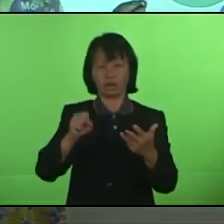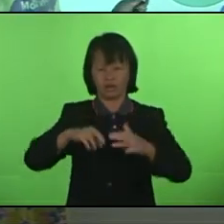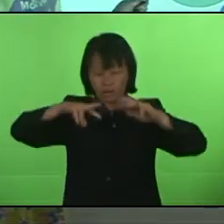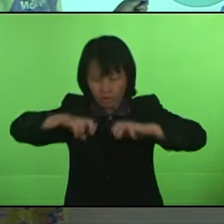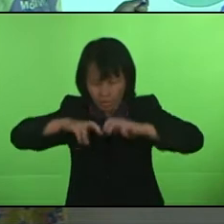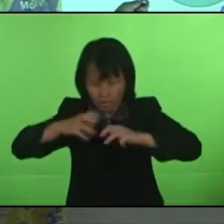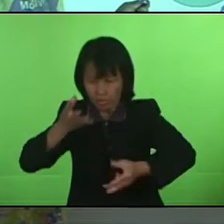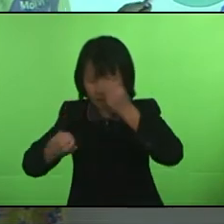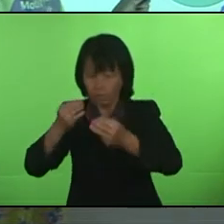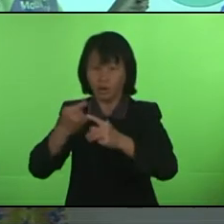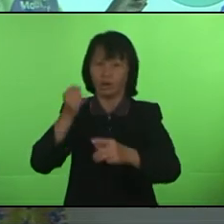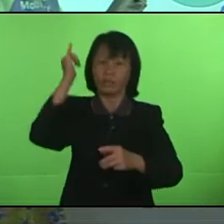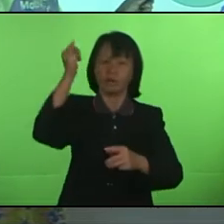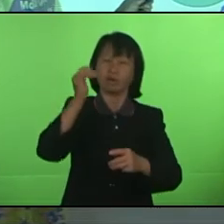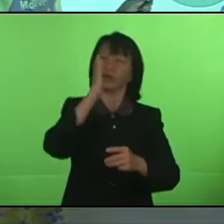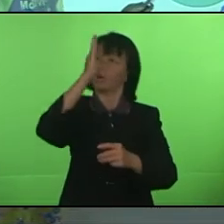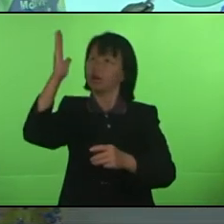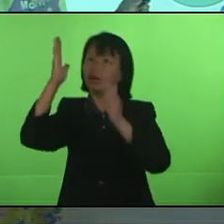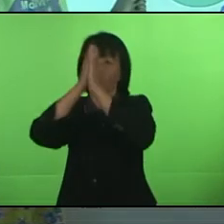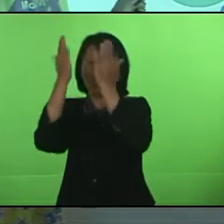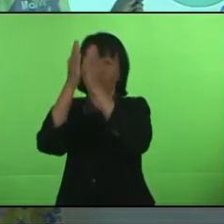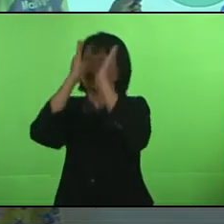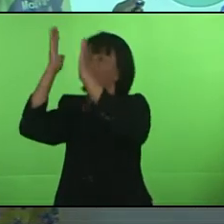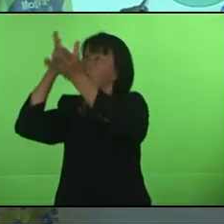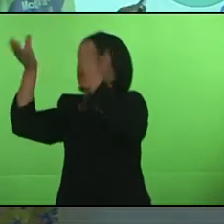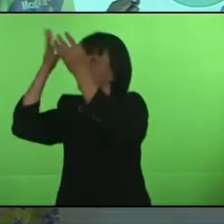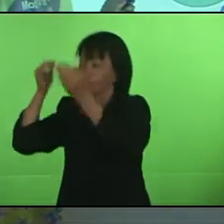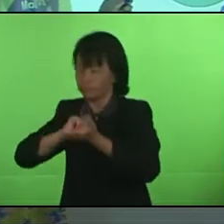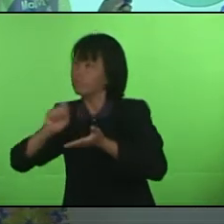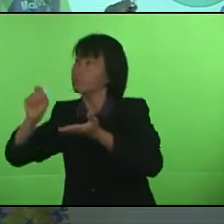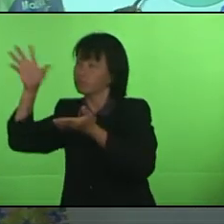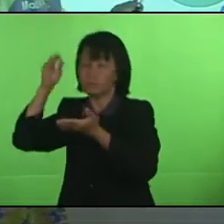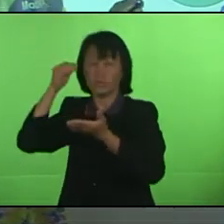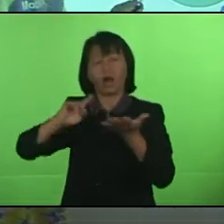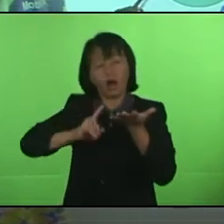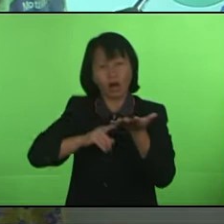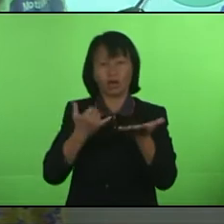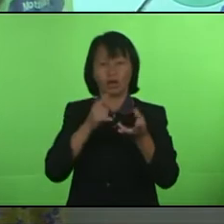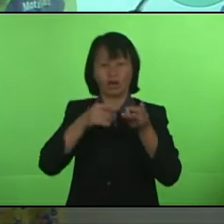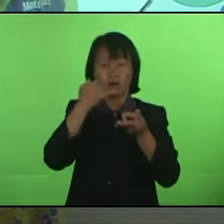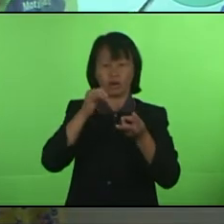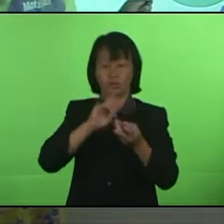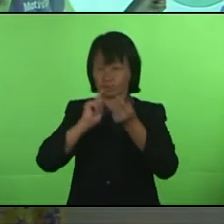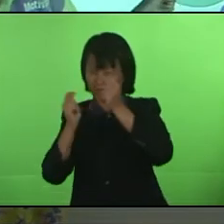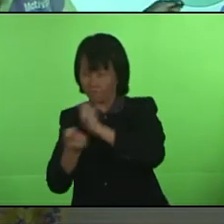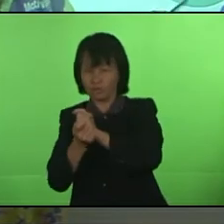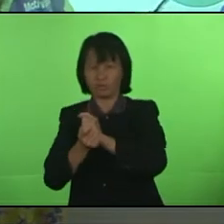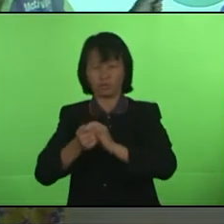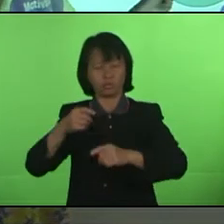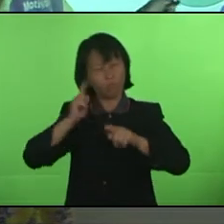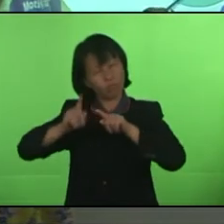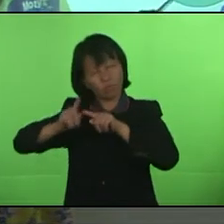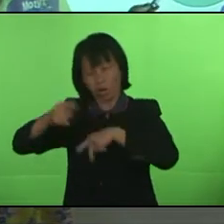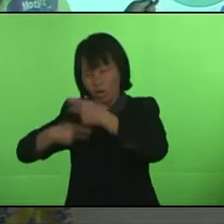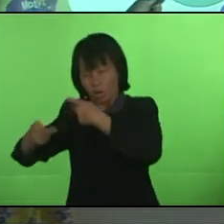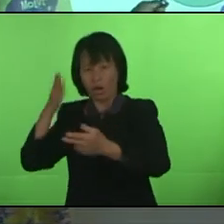research info from the library or from a digital library, how to retrieve information, how to evaluate information. These